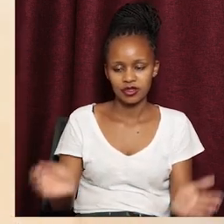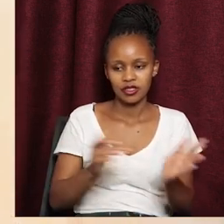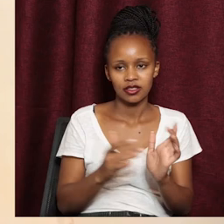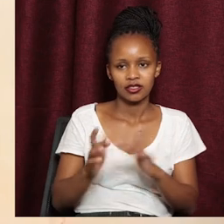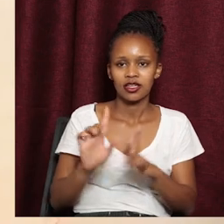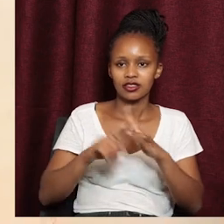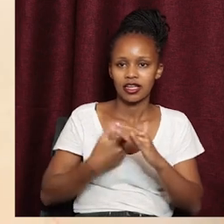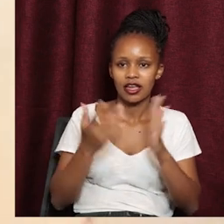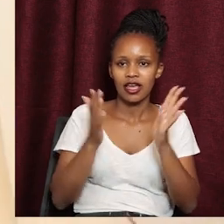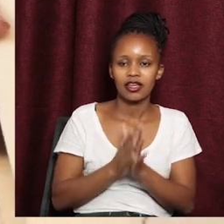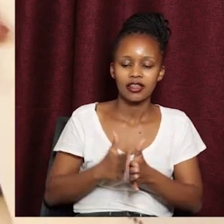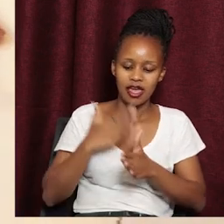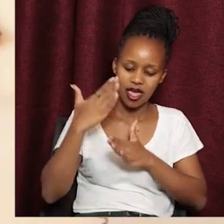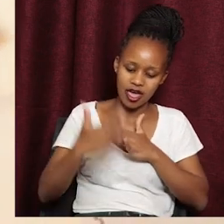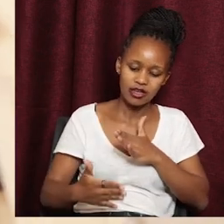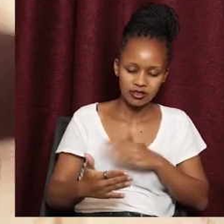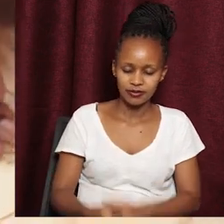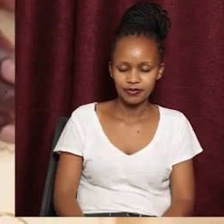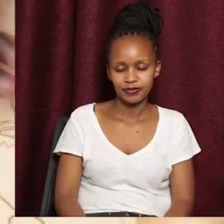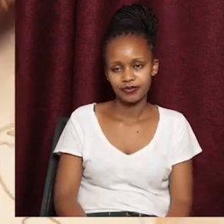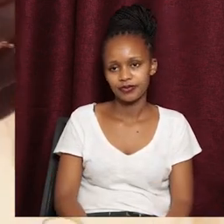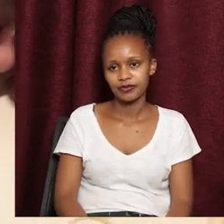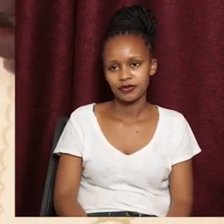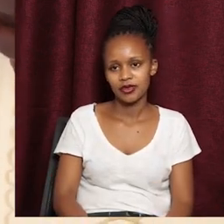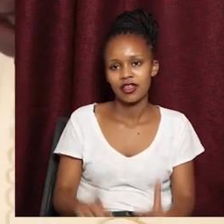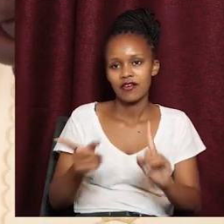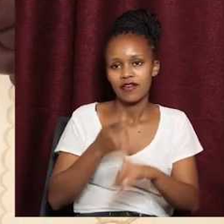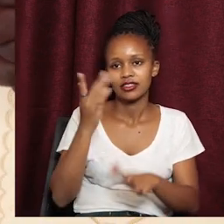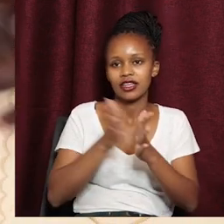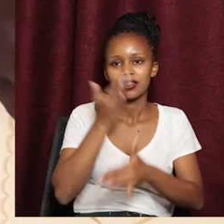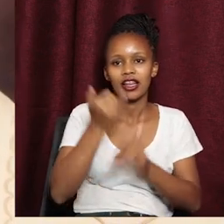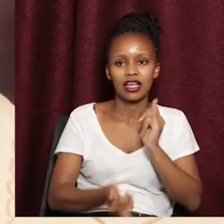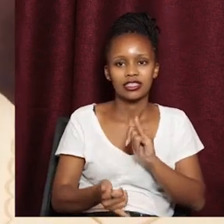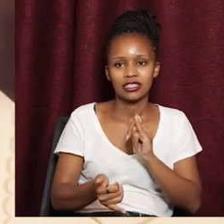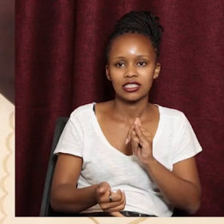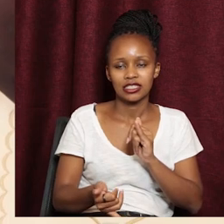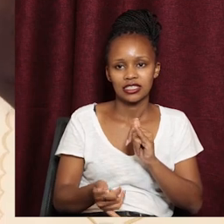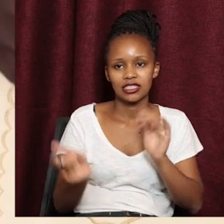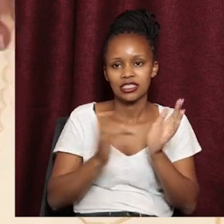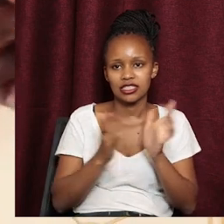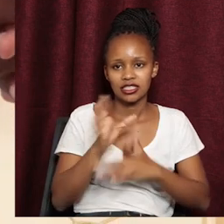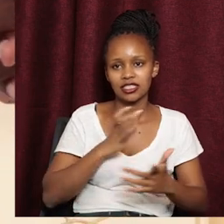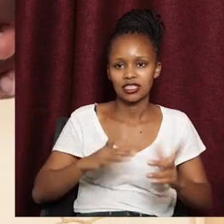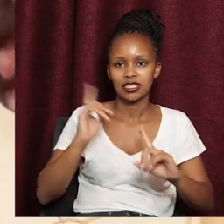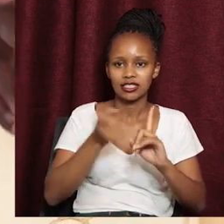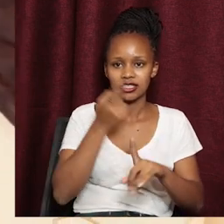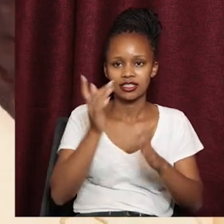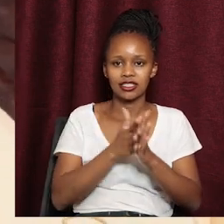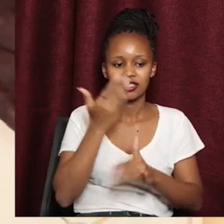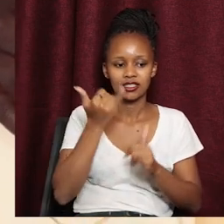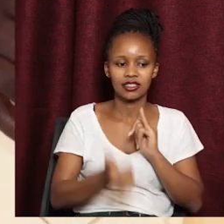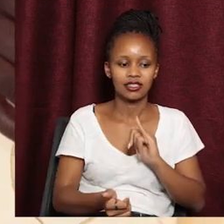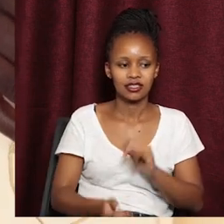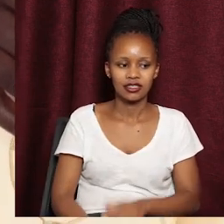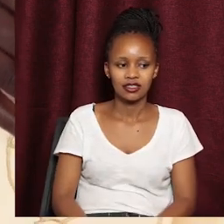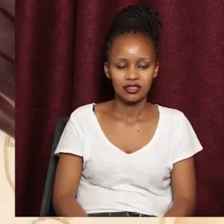Jesus is the beginning and He is the end. The Alpha and the Omega. He is the beginning. He is